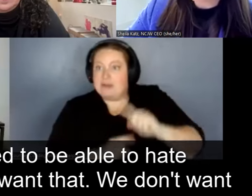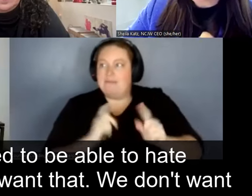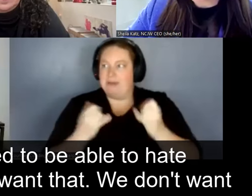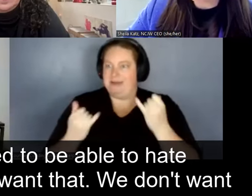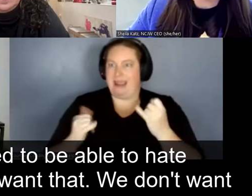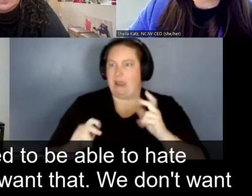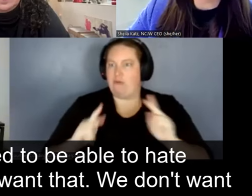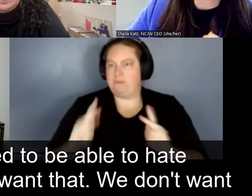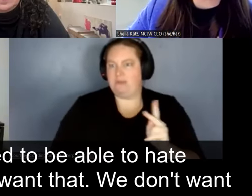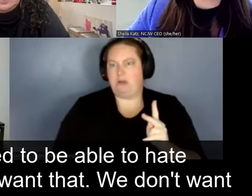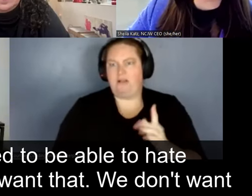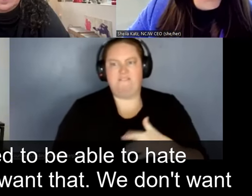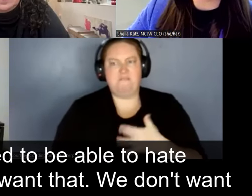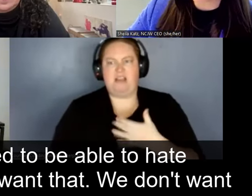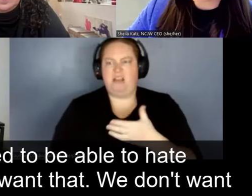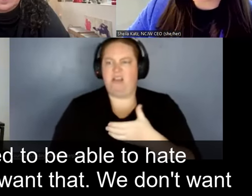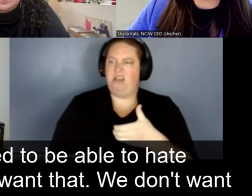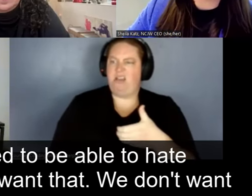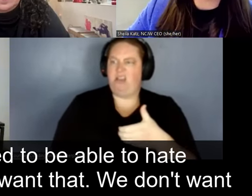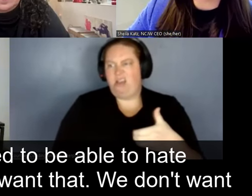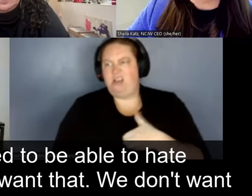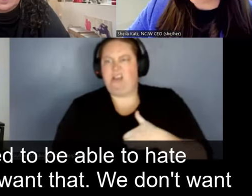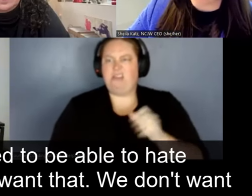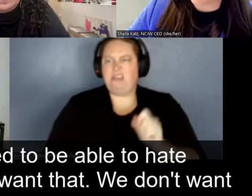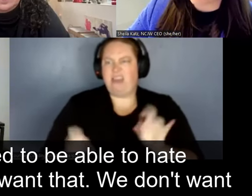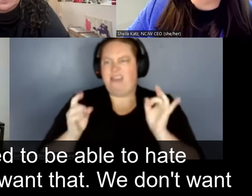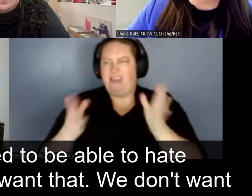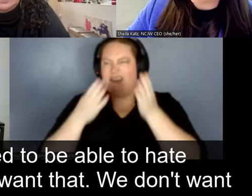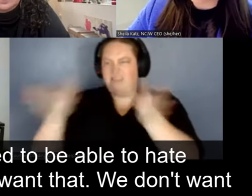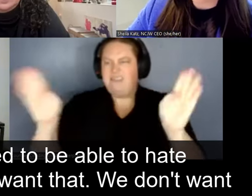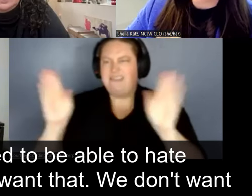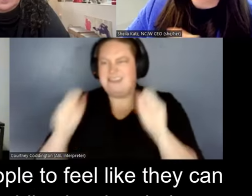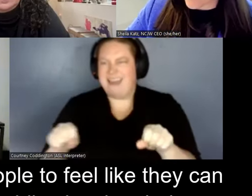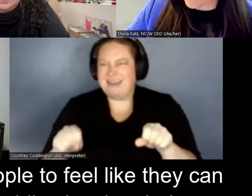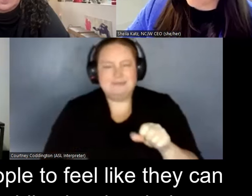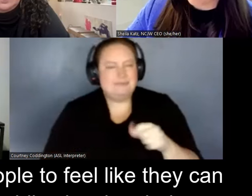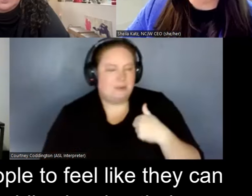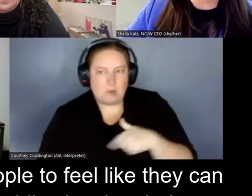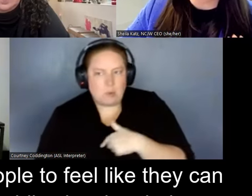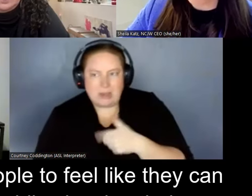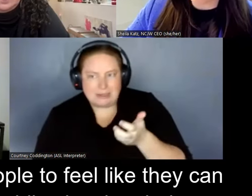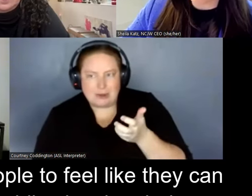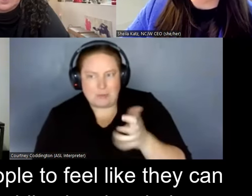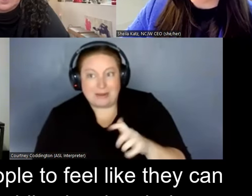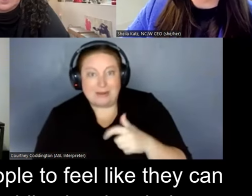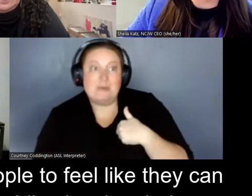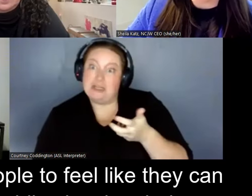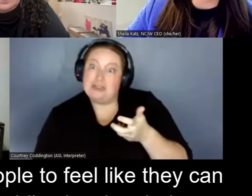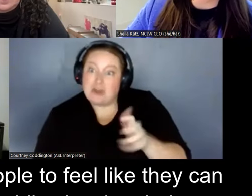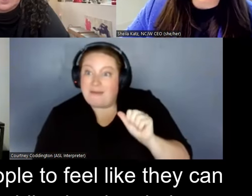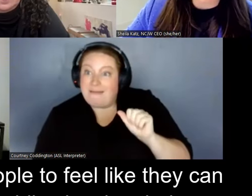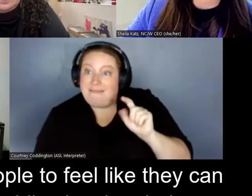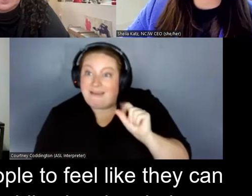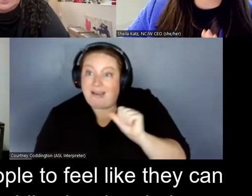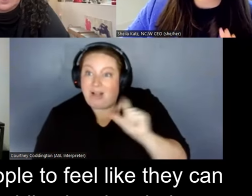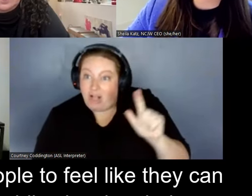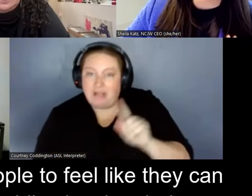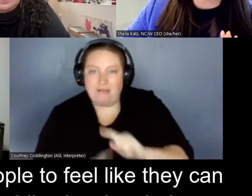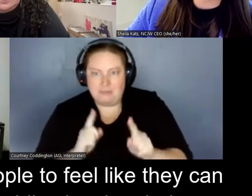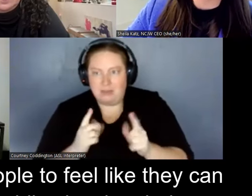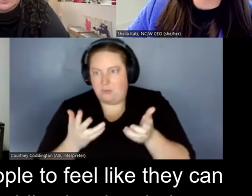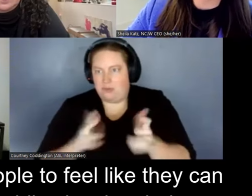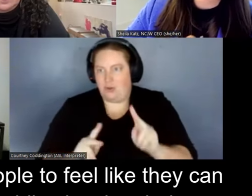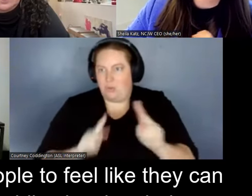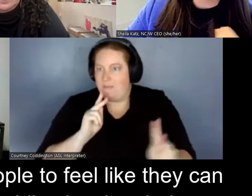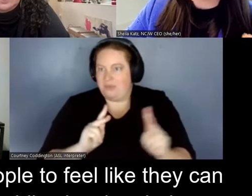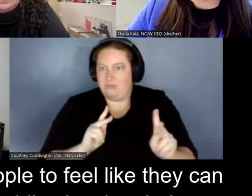empowered to be able to hate publicly. And we don't want that. We don't want it at all, but we don't want people to feel like they can do it front